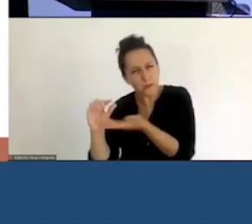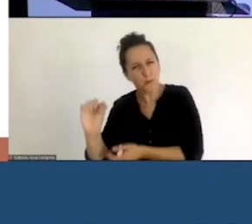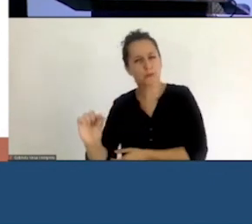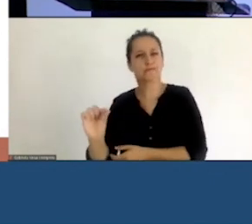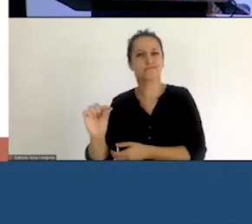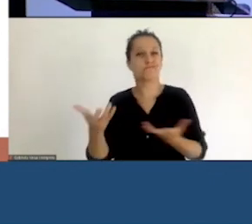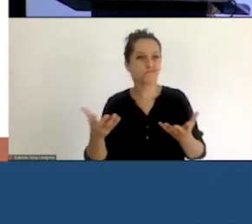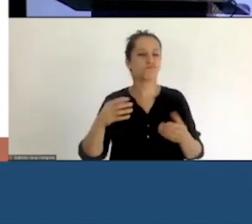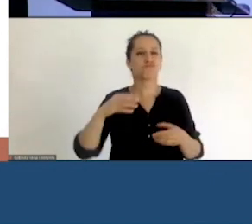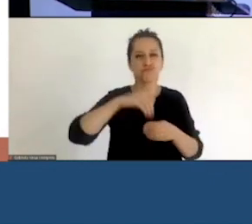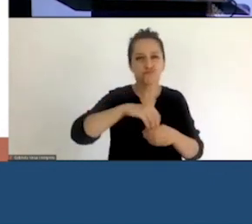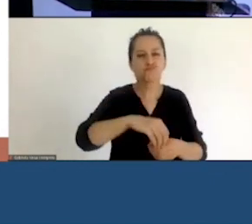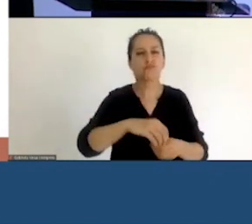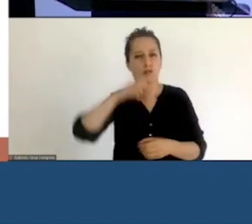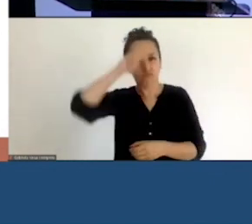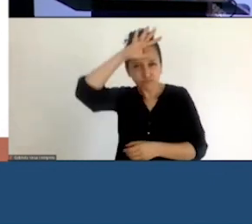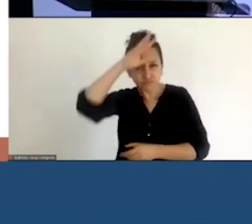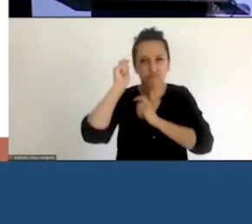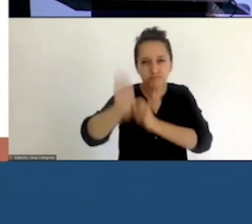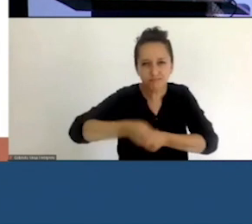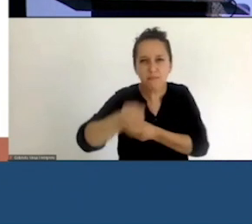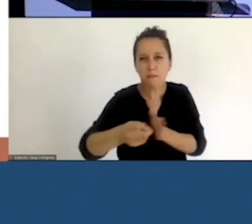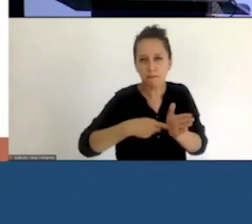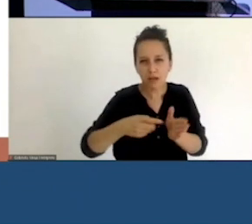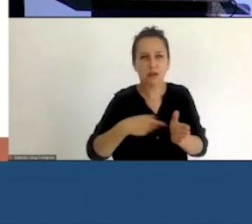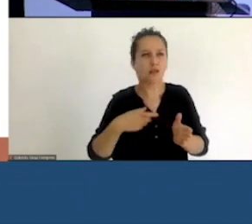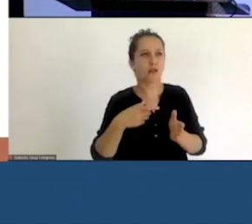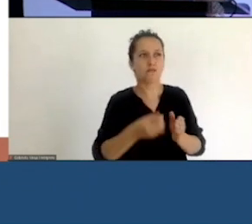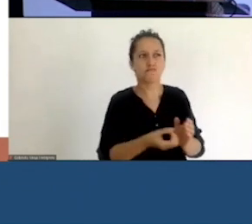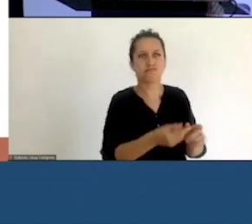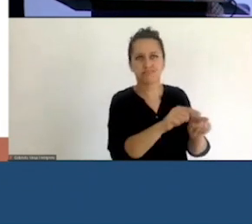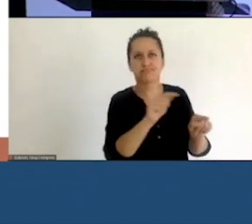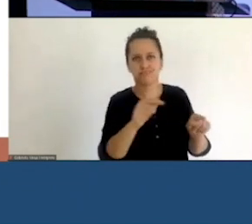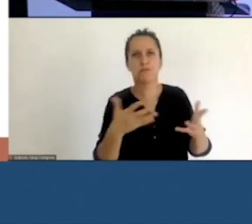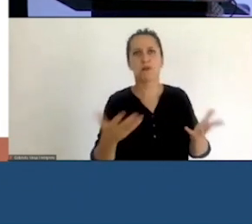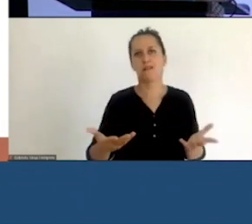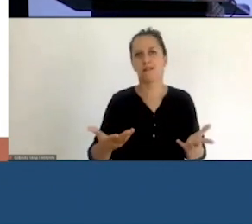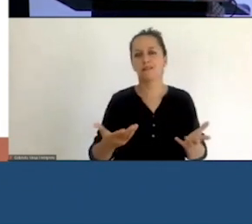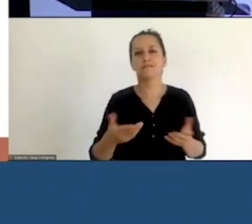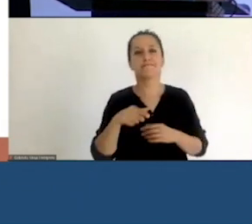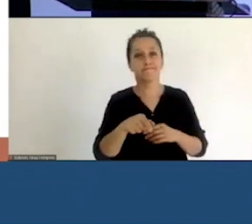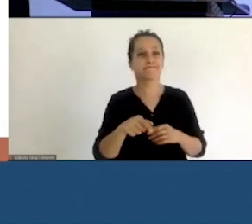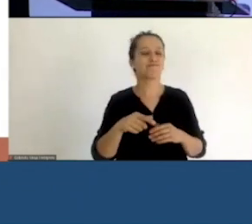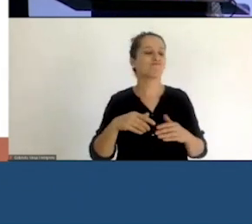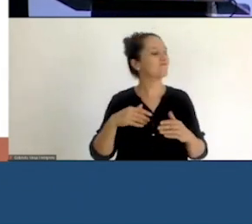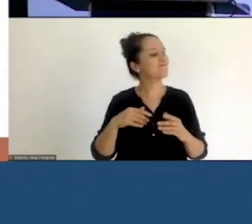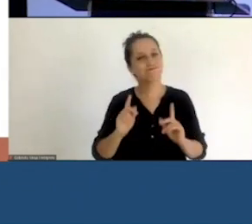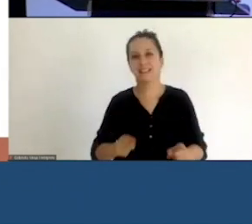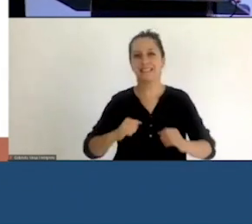illegality, illicit cultivation, mining, etc. And we do